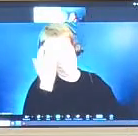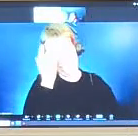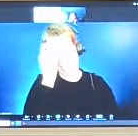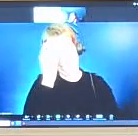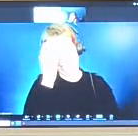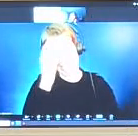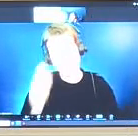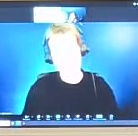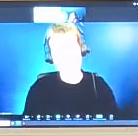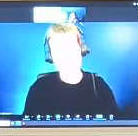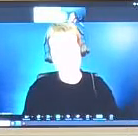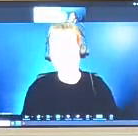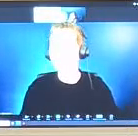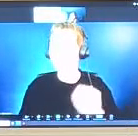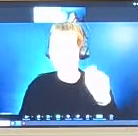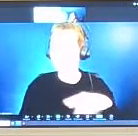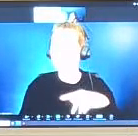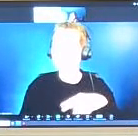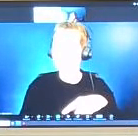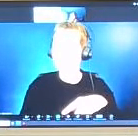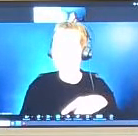Wow.